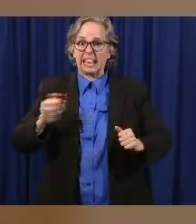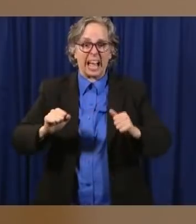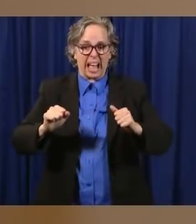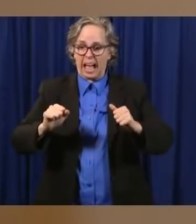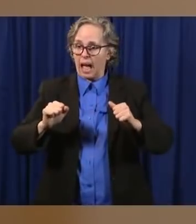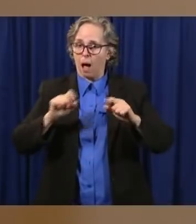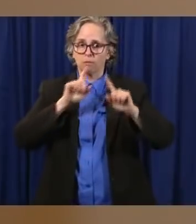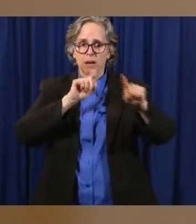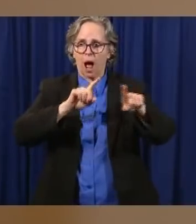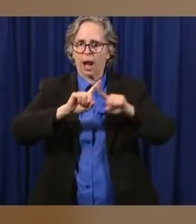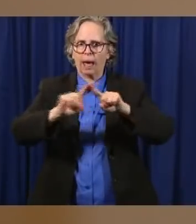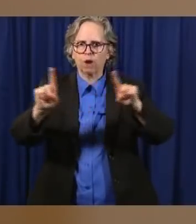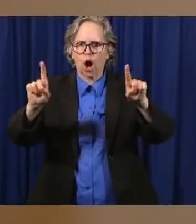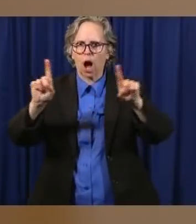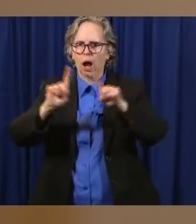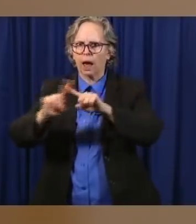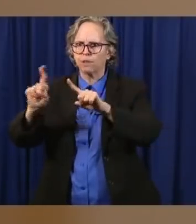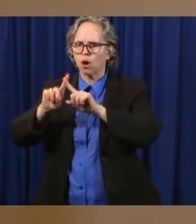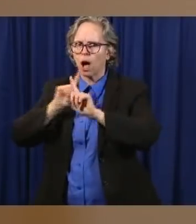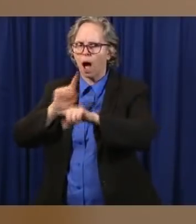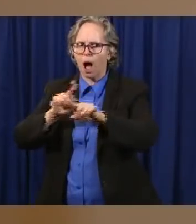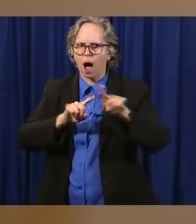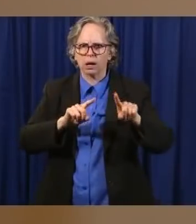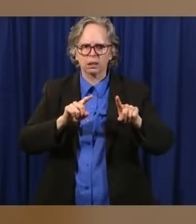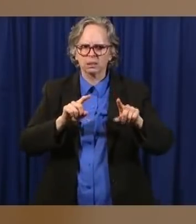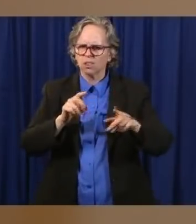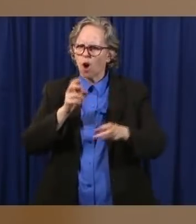a ventilator to get enough